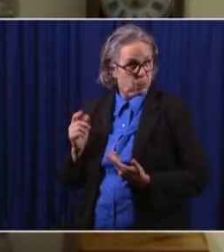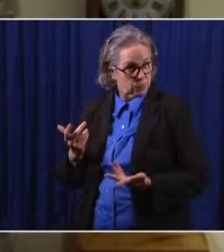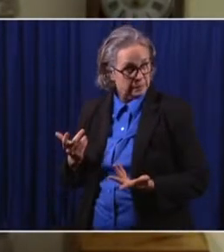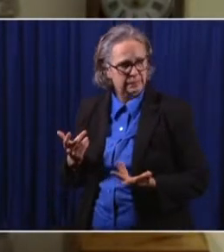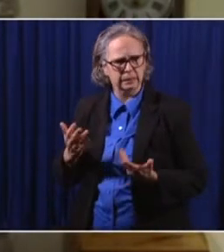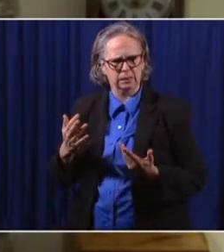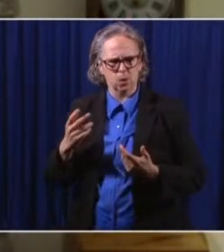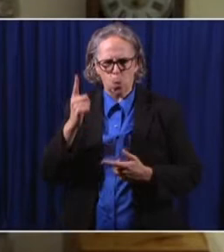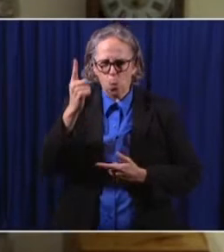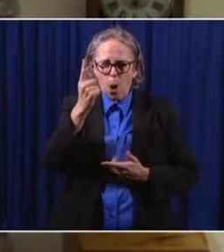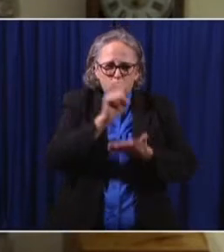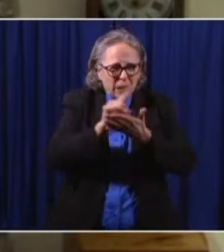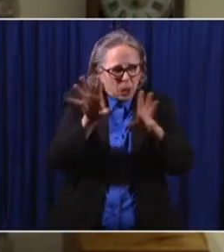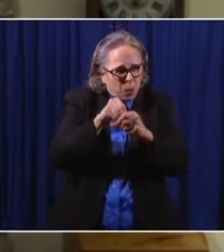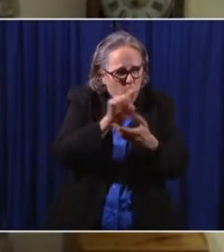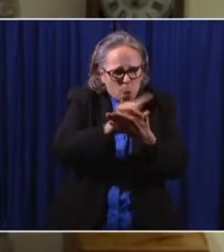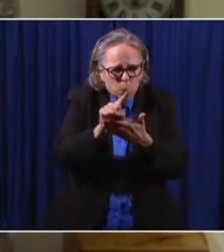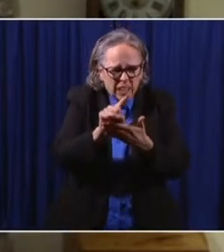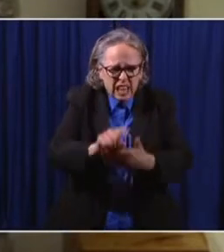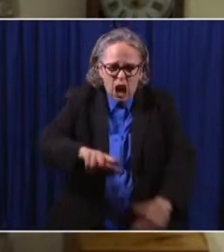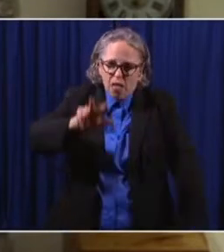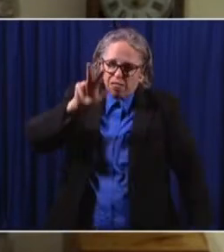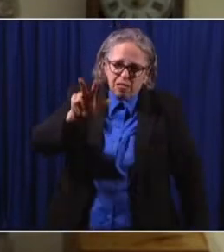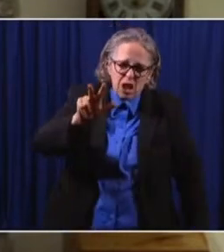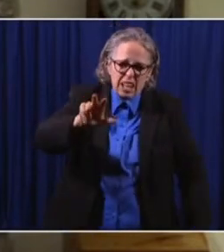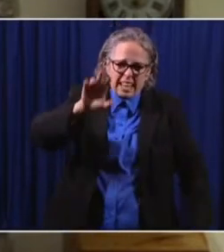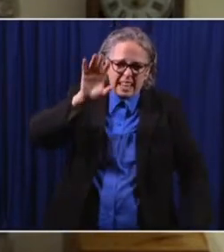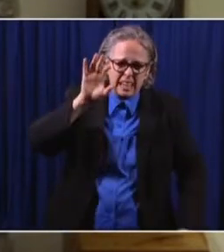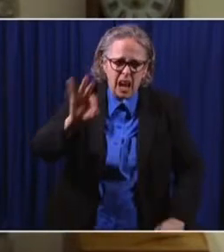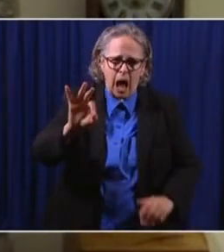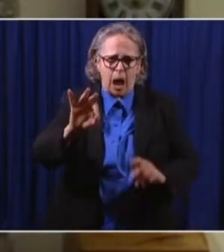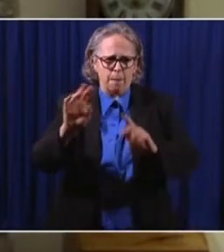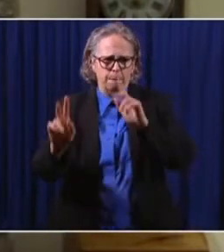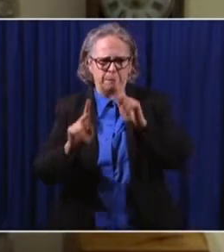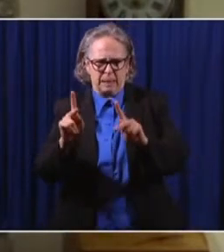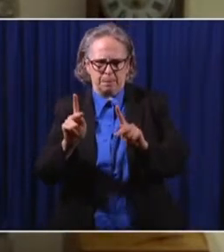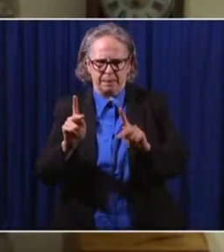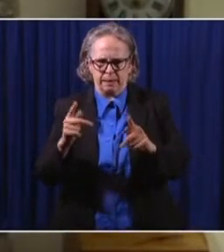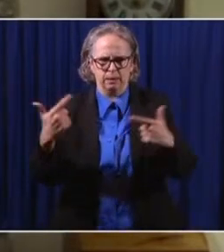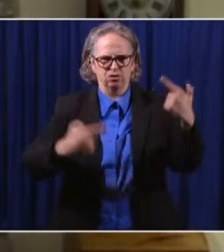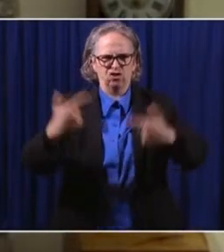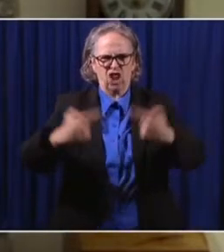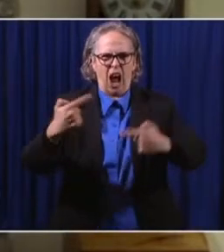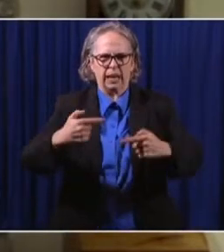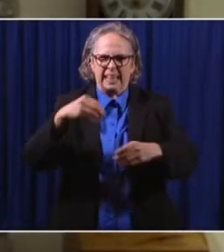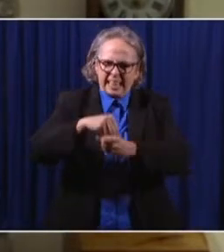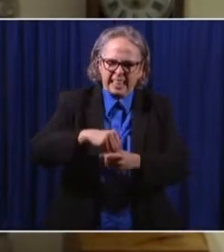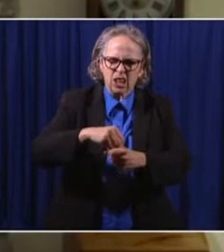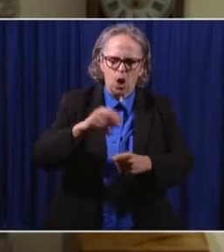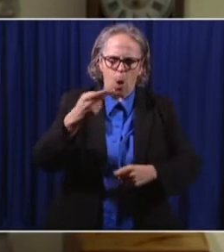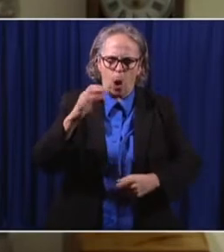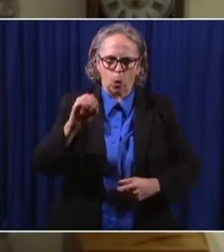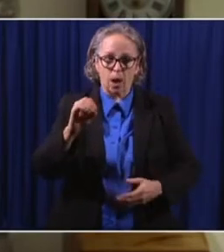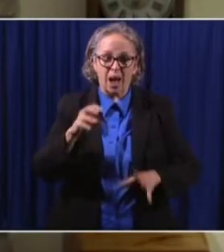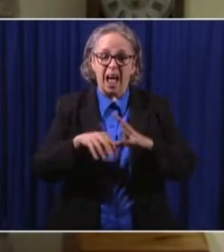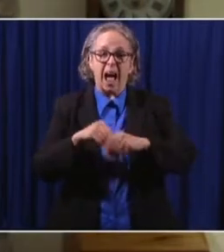at least 39 more people have been shot in Ohio. 15 of them